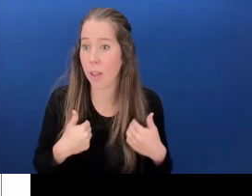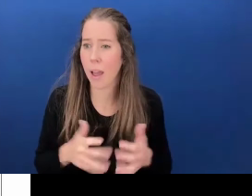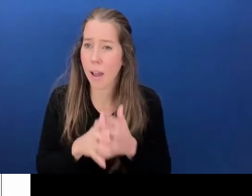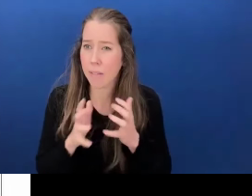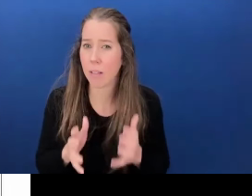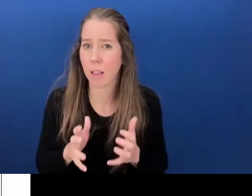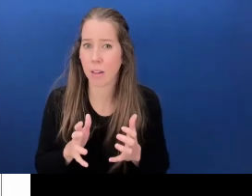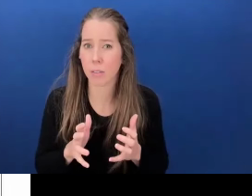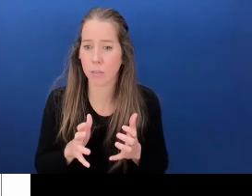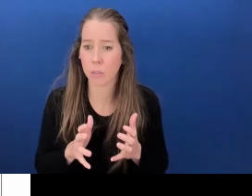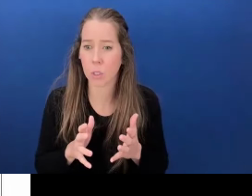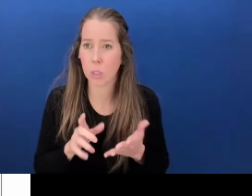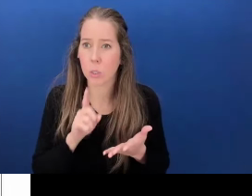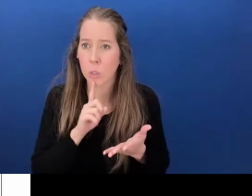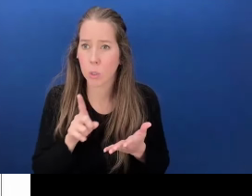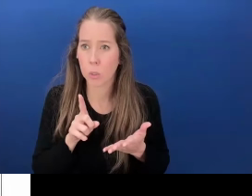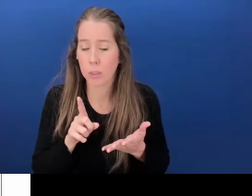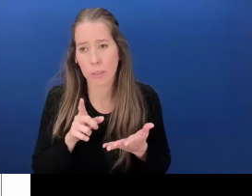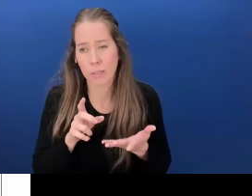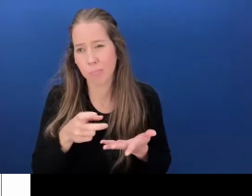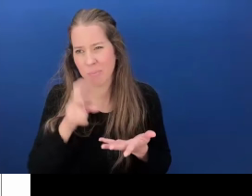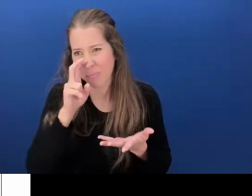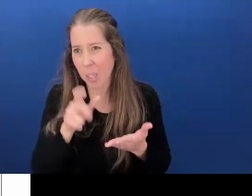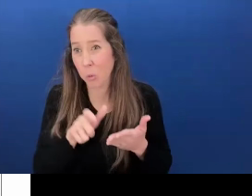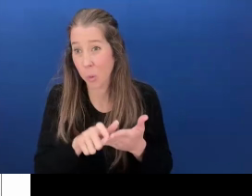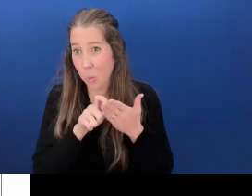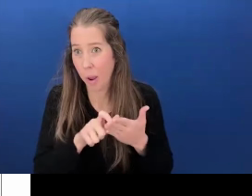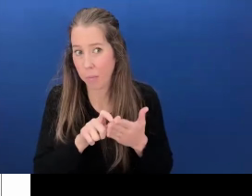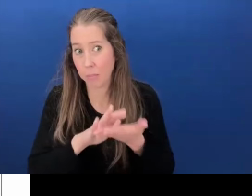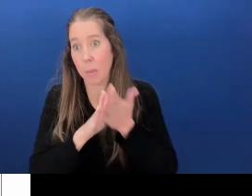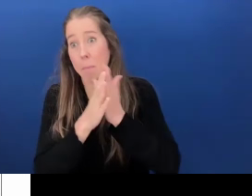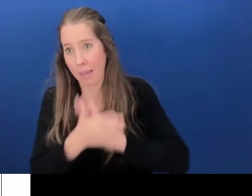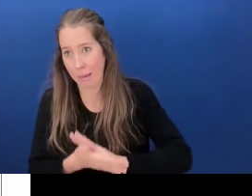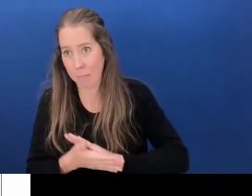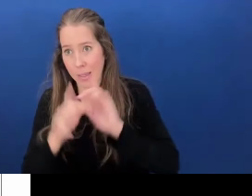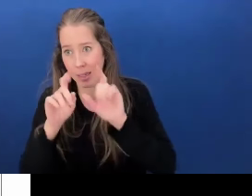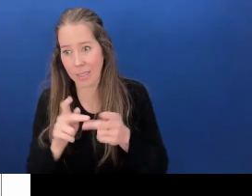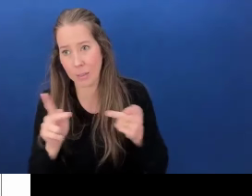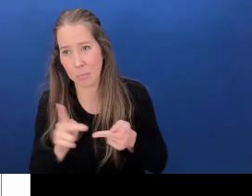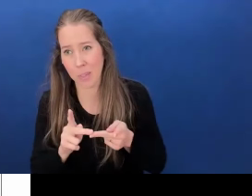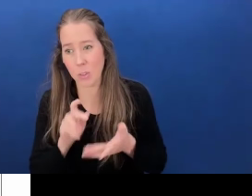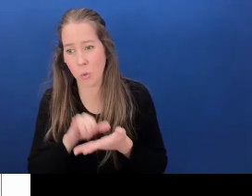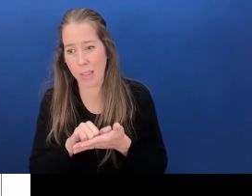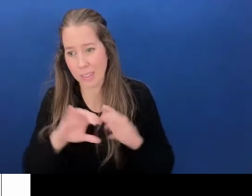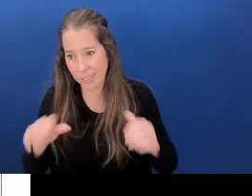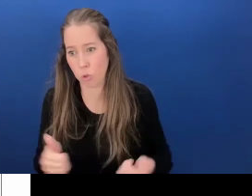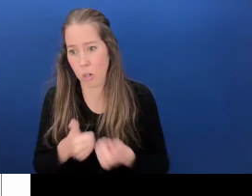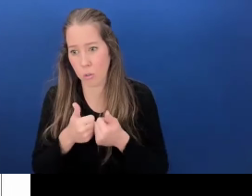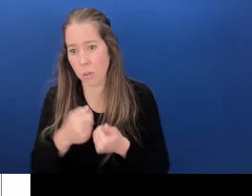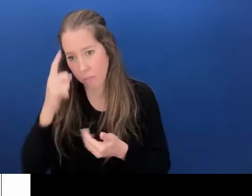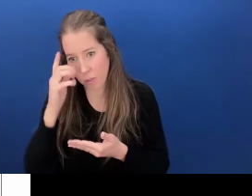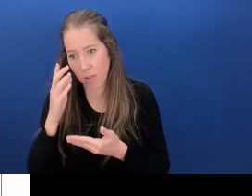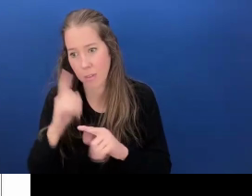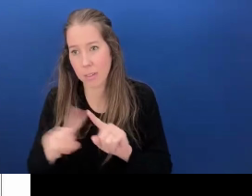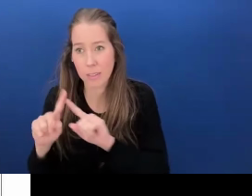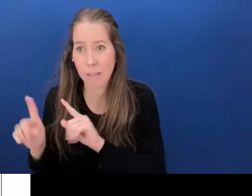very rigid requirements for being a test site. So sometimes that can become a challenge for different schools